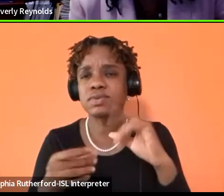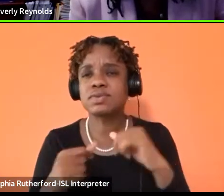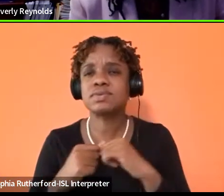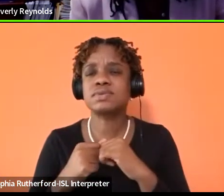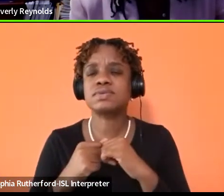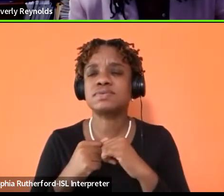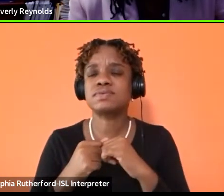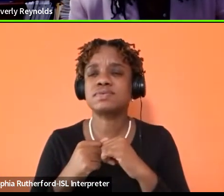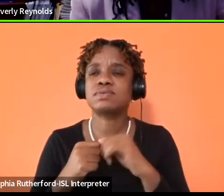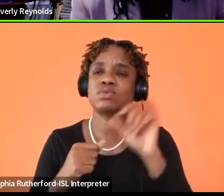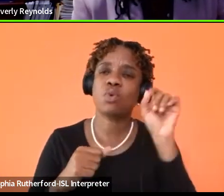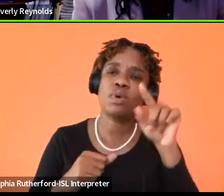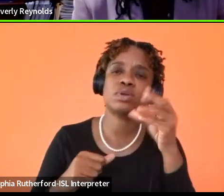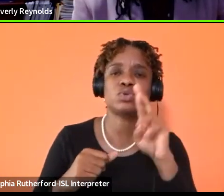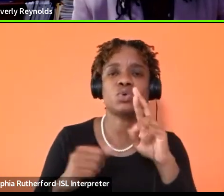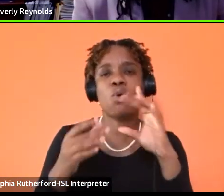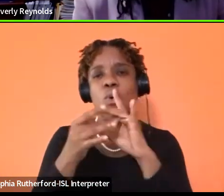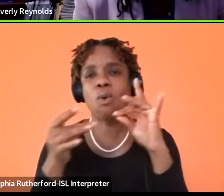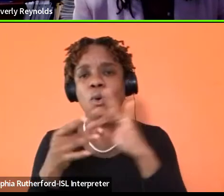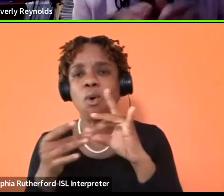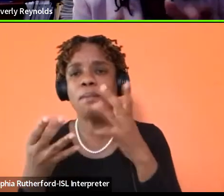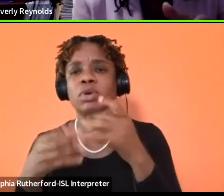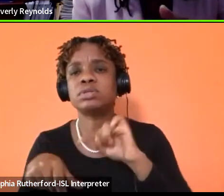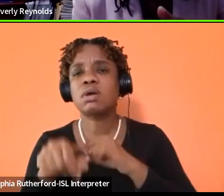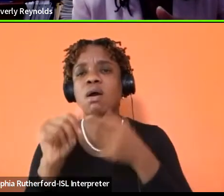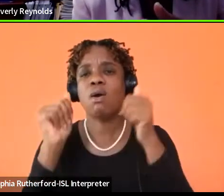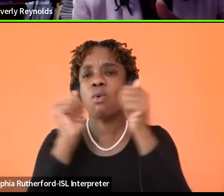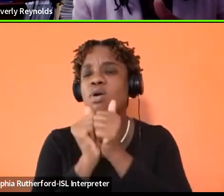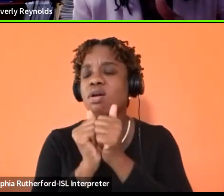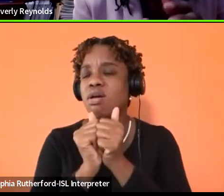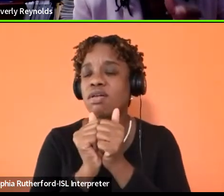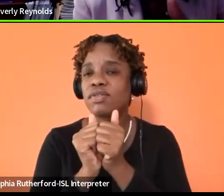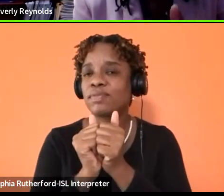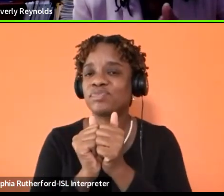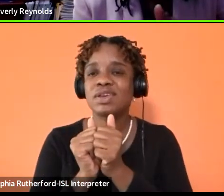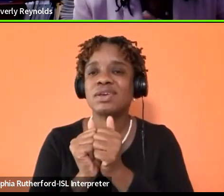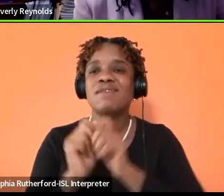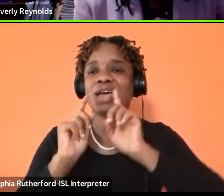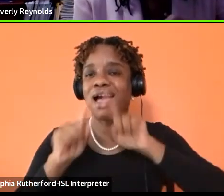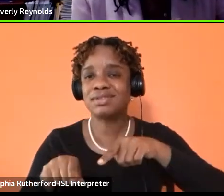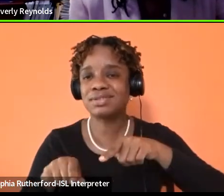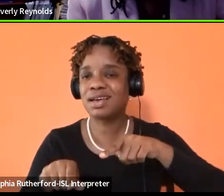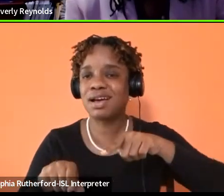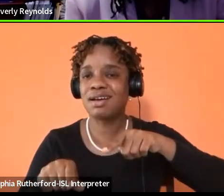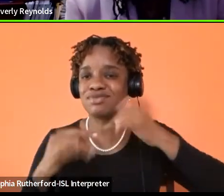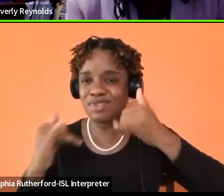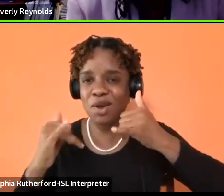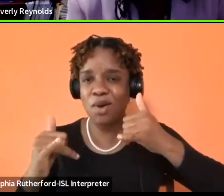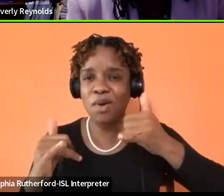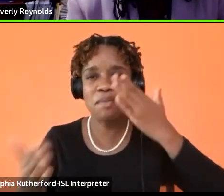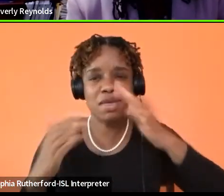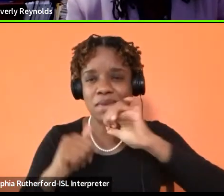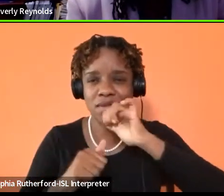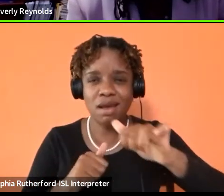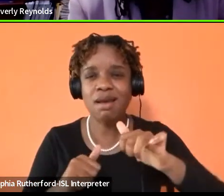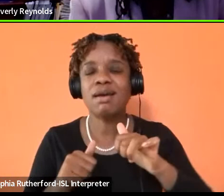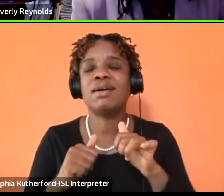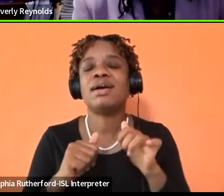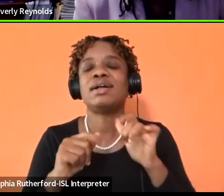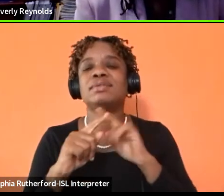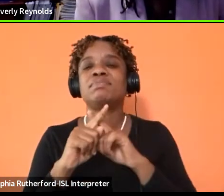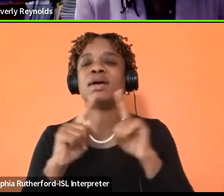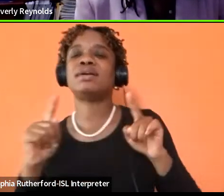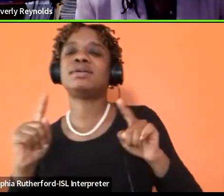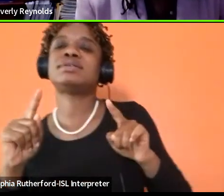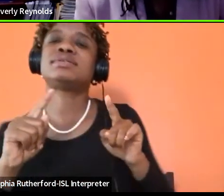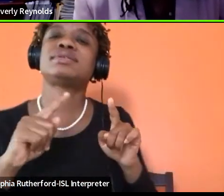comments. And I just want to start off with, and you don't have to answer it right away, perhaps you might take a few others. I can see